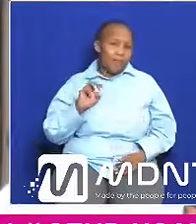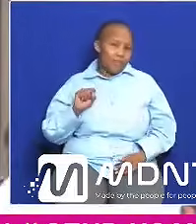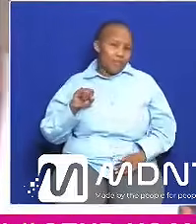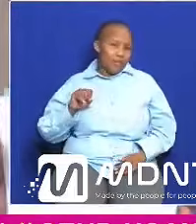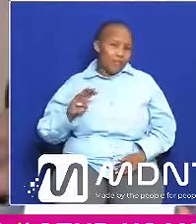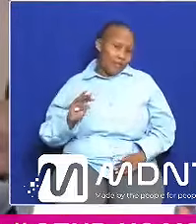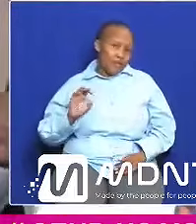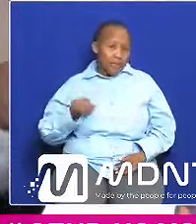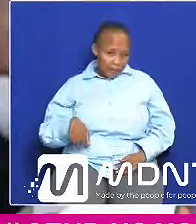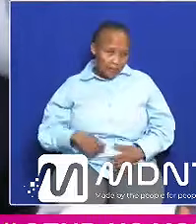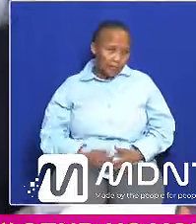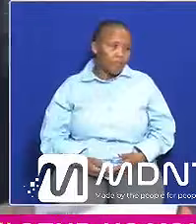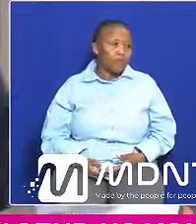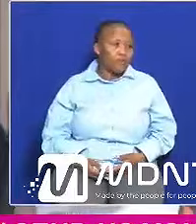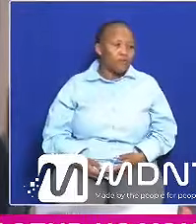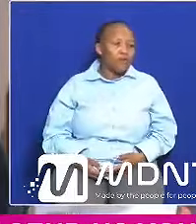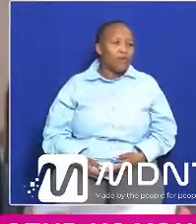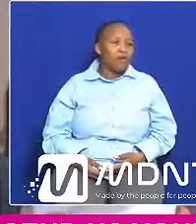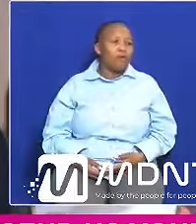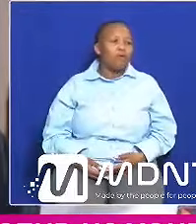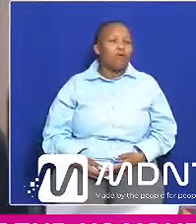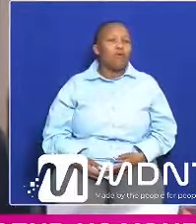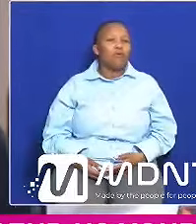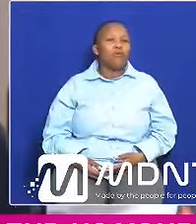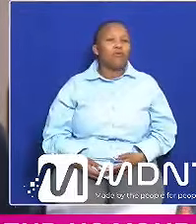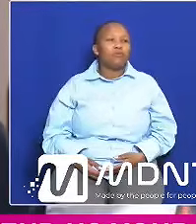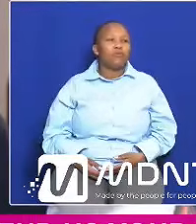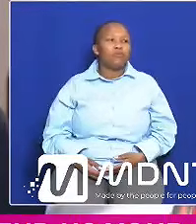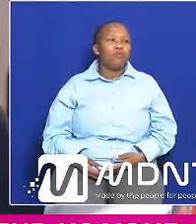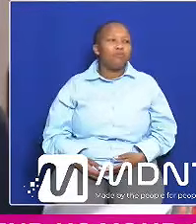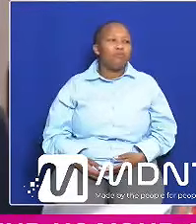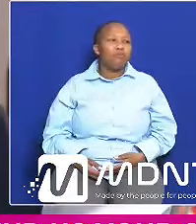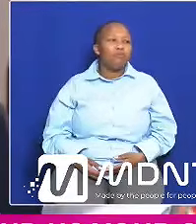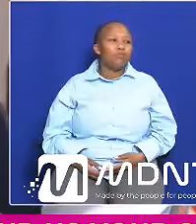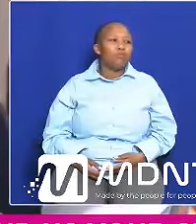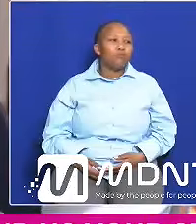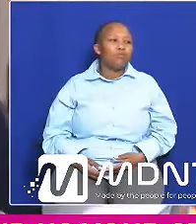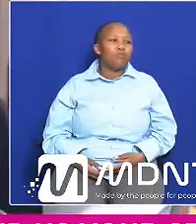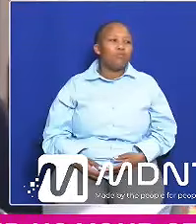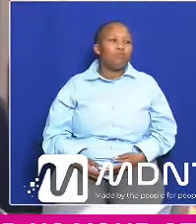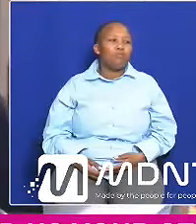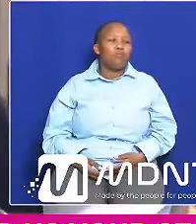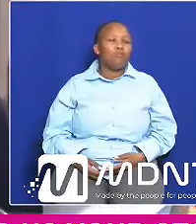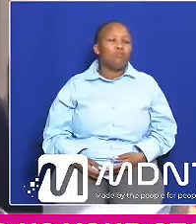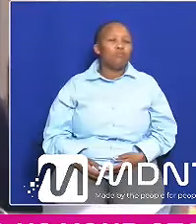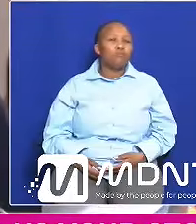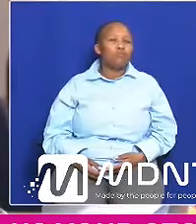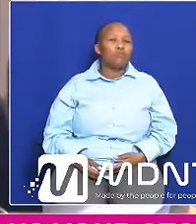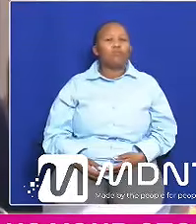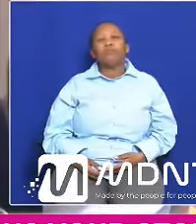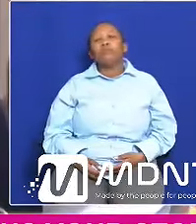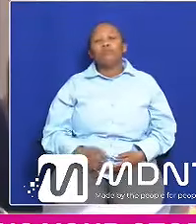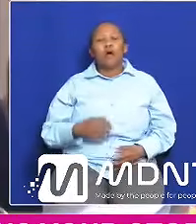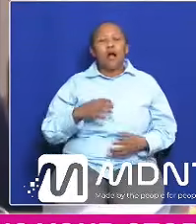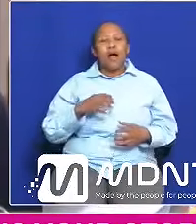would, and seeing as the account holder are two different companies which